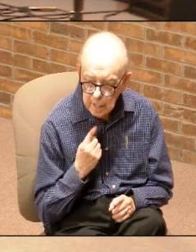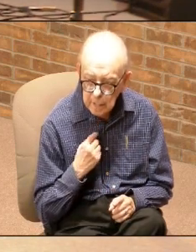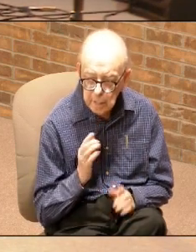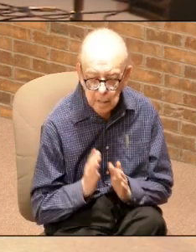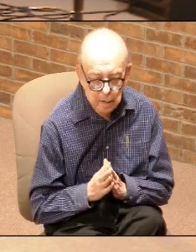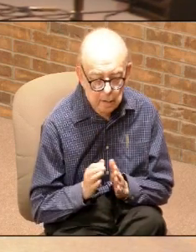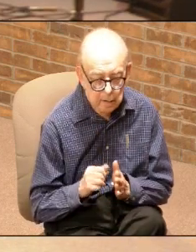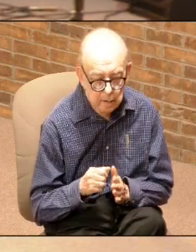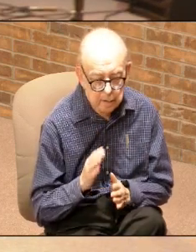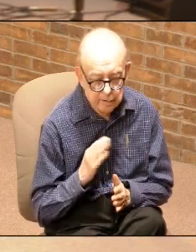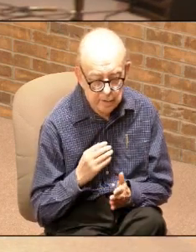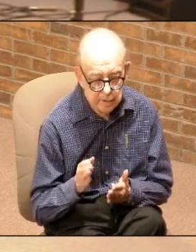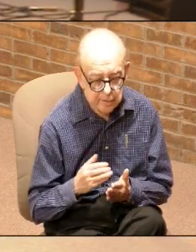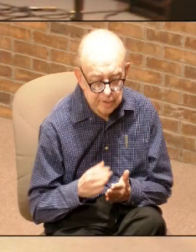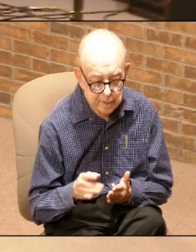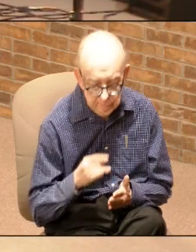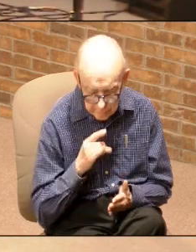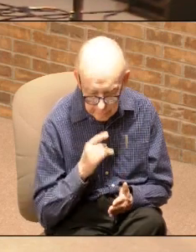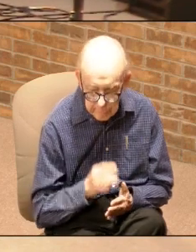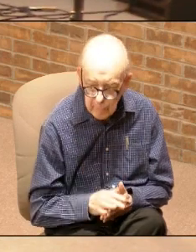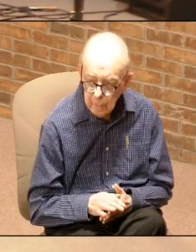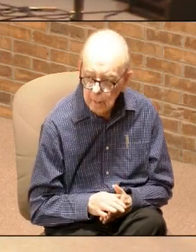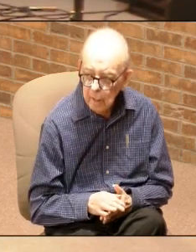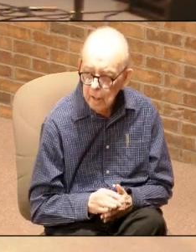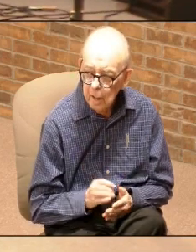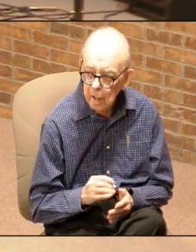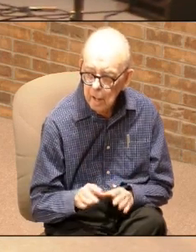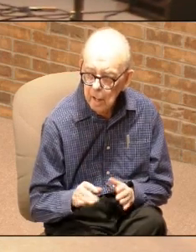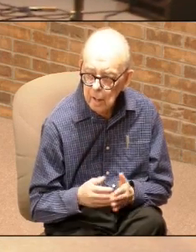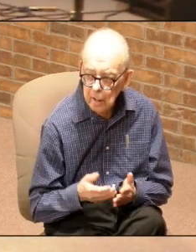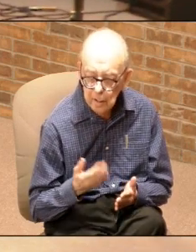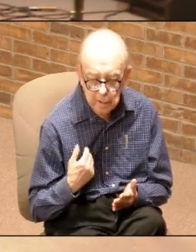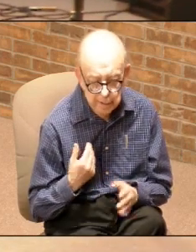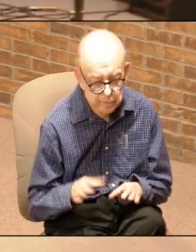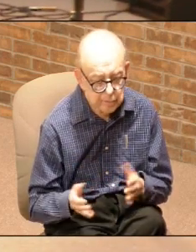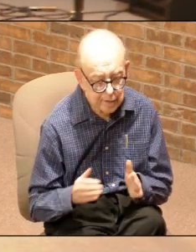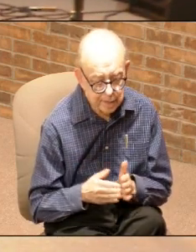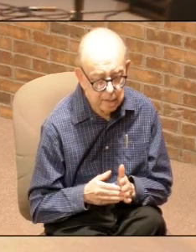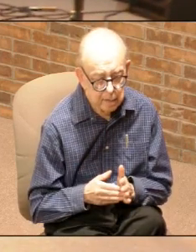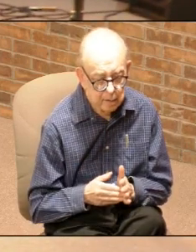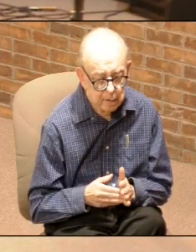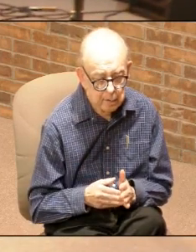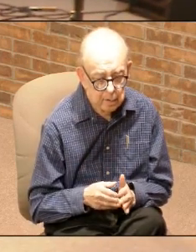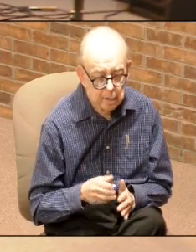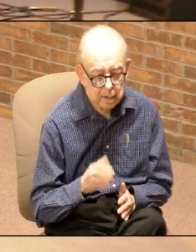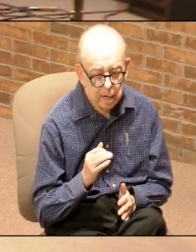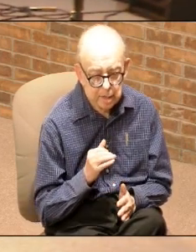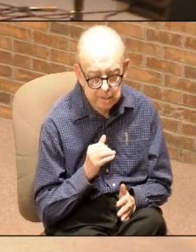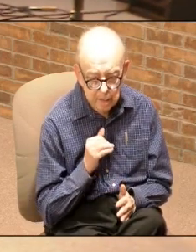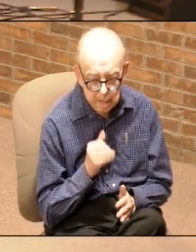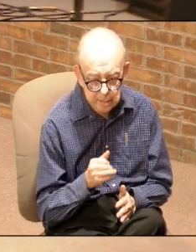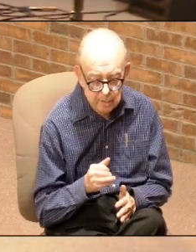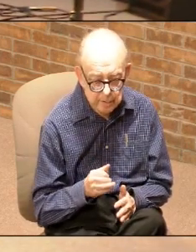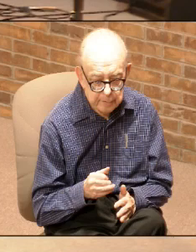pray. God send us kids. He's done it before, he'll do it again. He's not